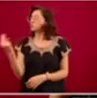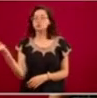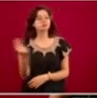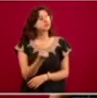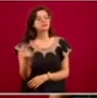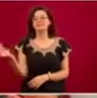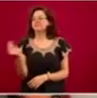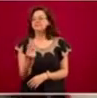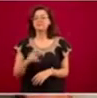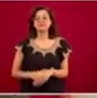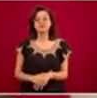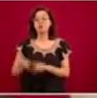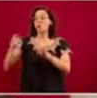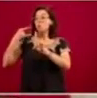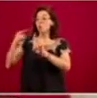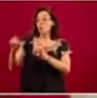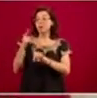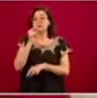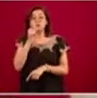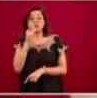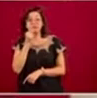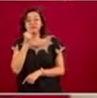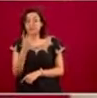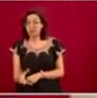blood pressure of those patients do not need a